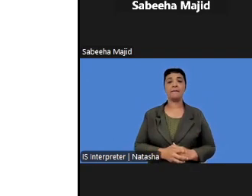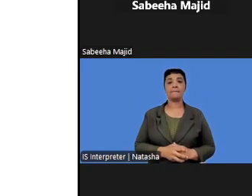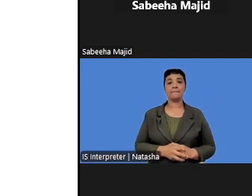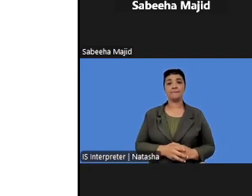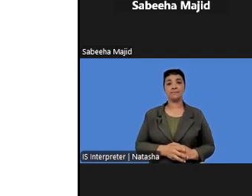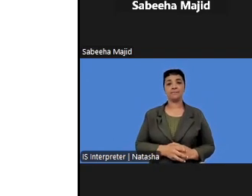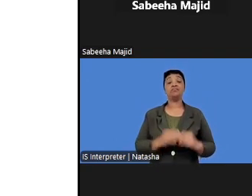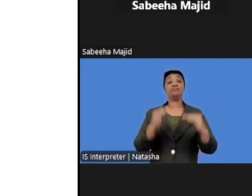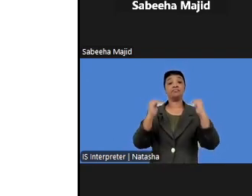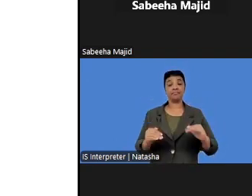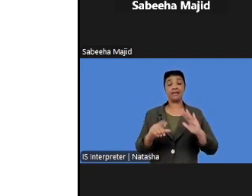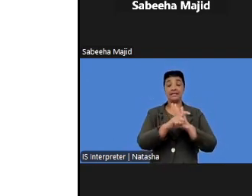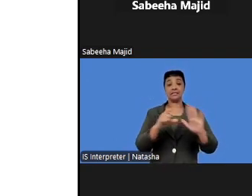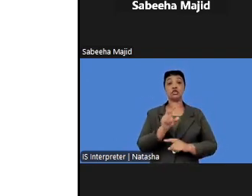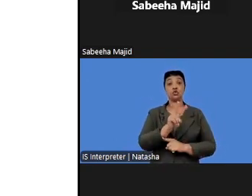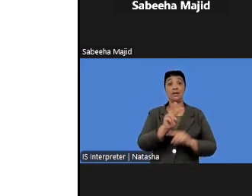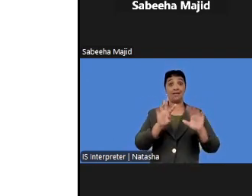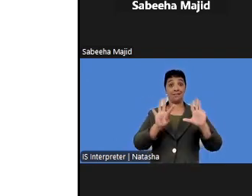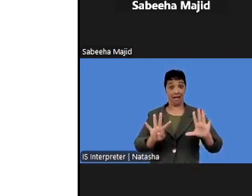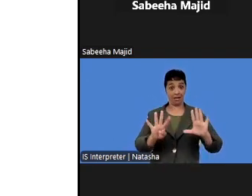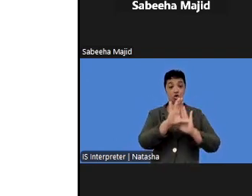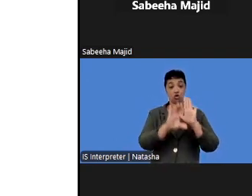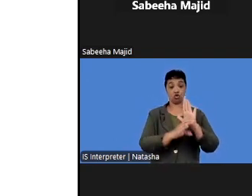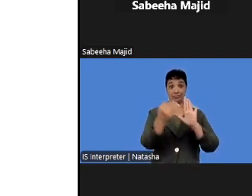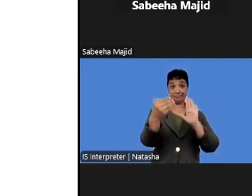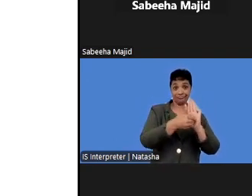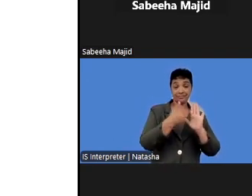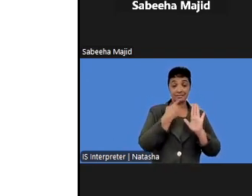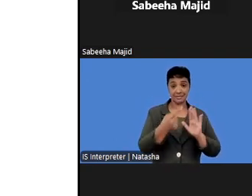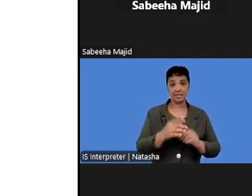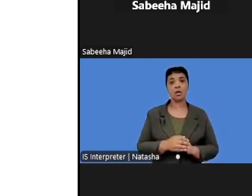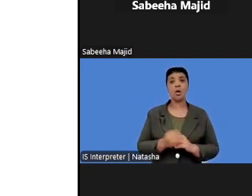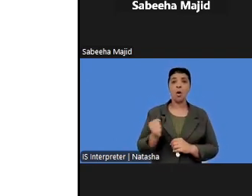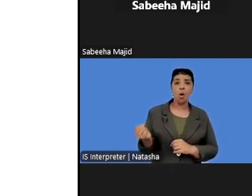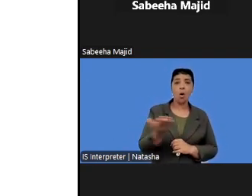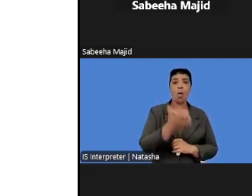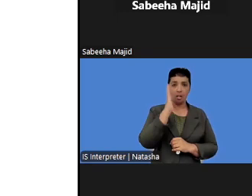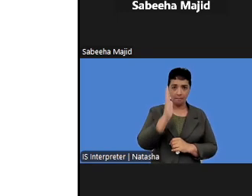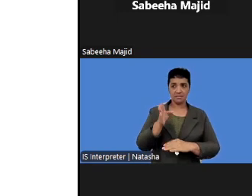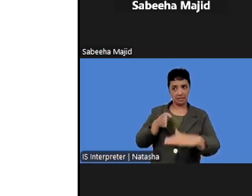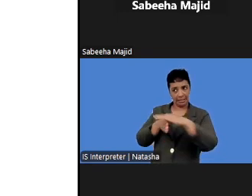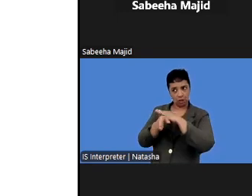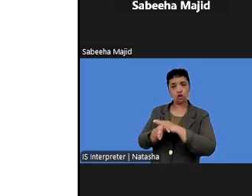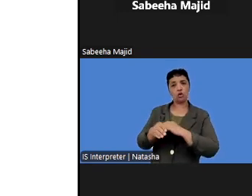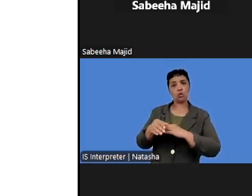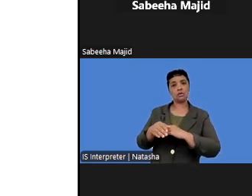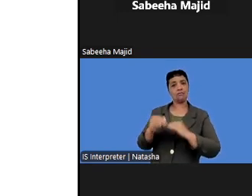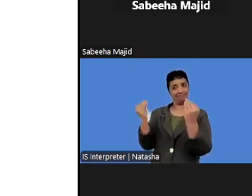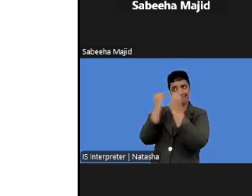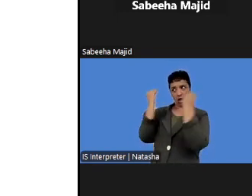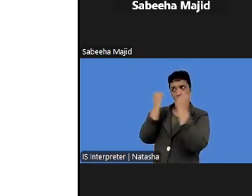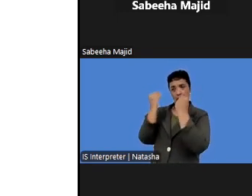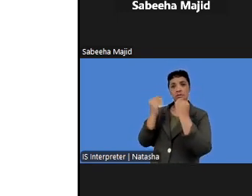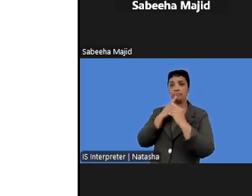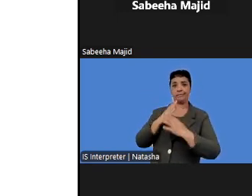Section 29 of the Constitution, which provides that everybody has the right to basic education without any